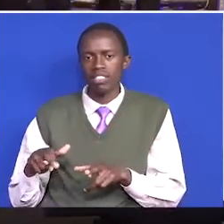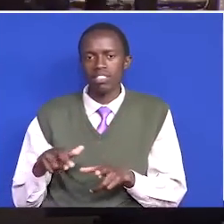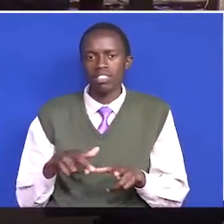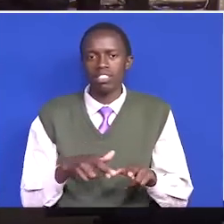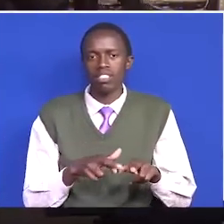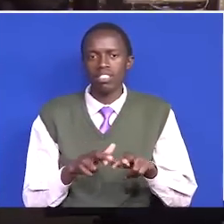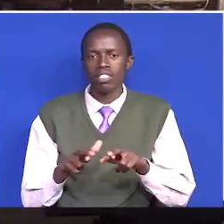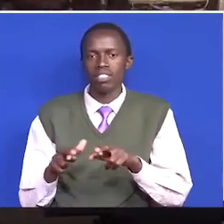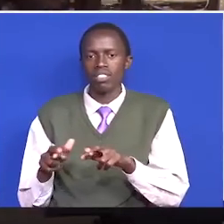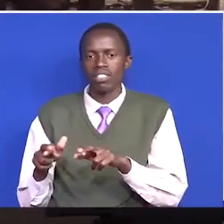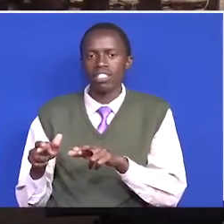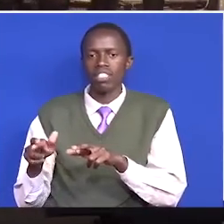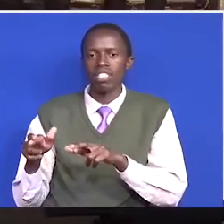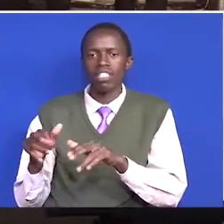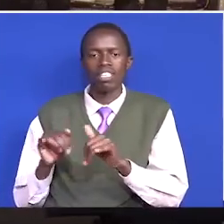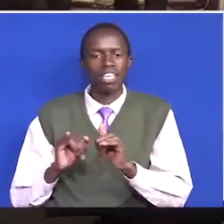cha